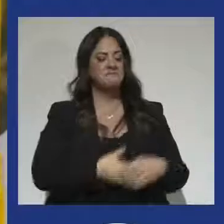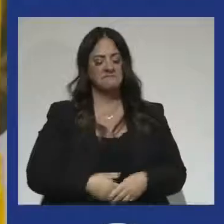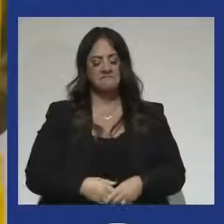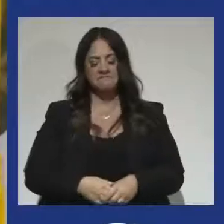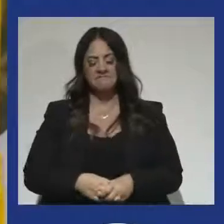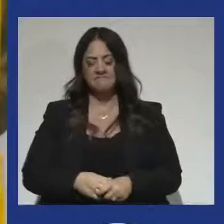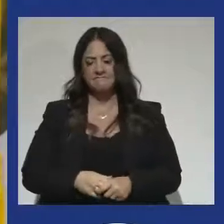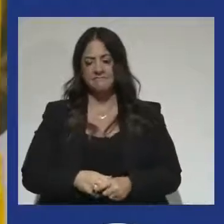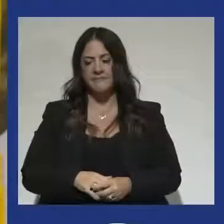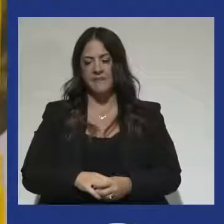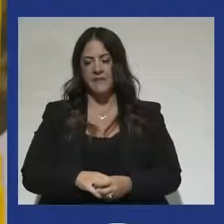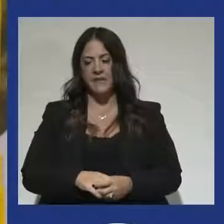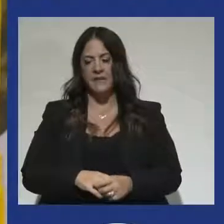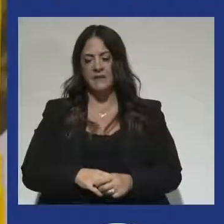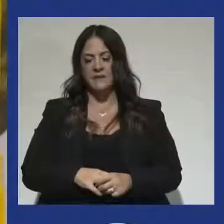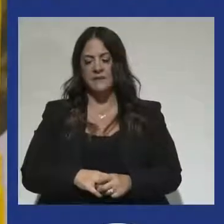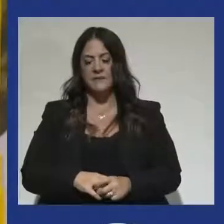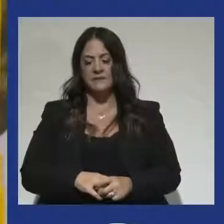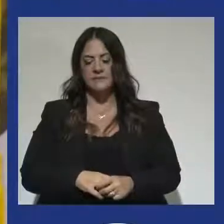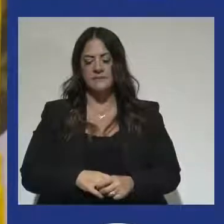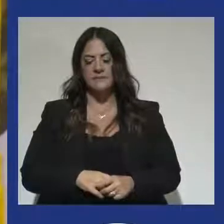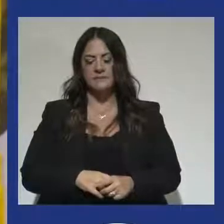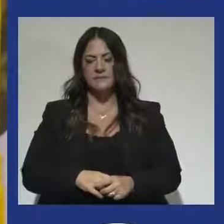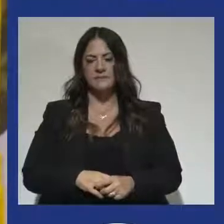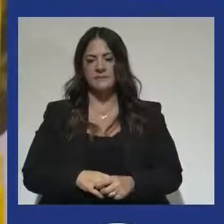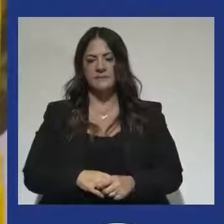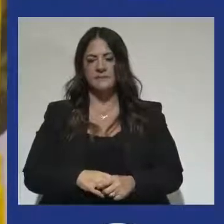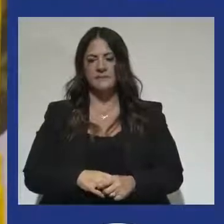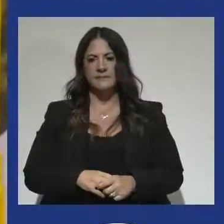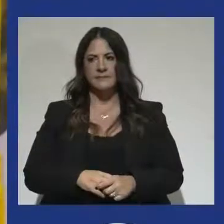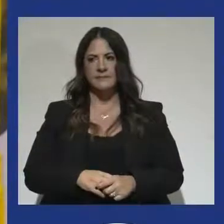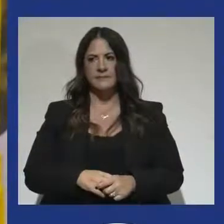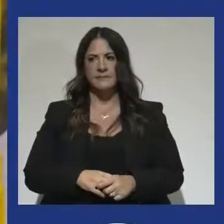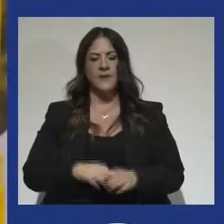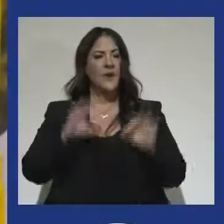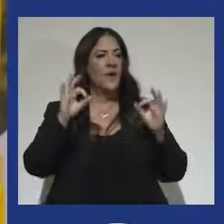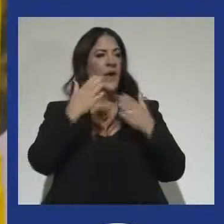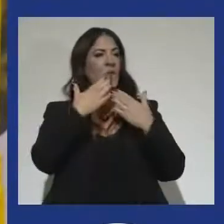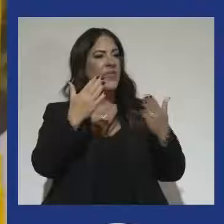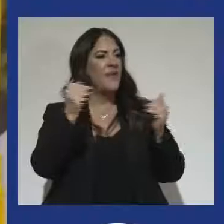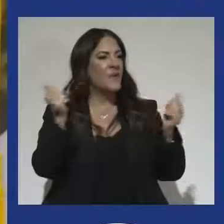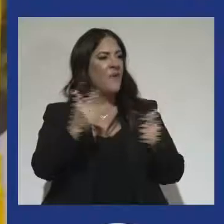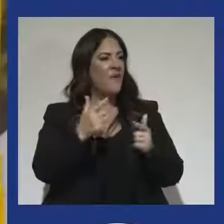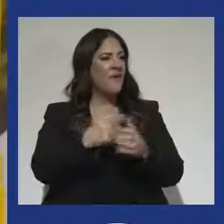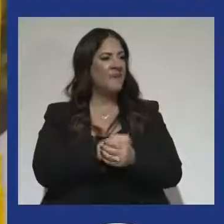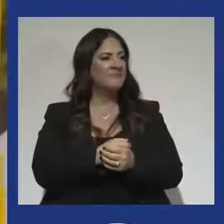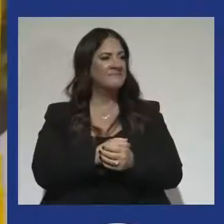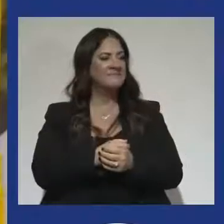Well, thank you, everyone.